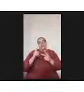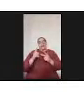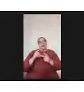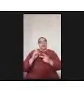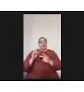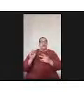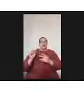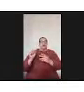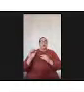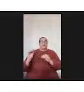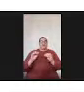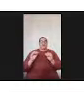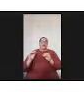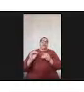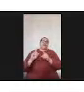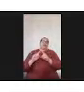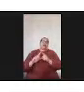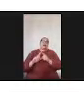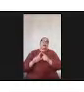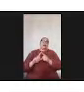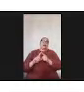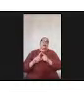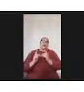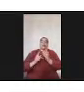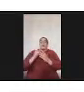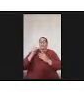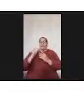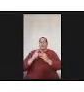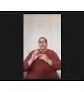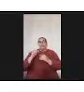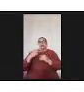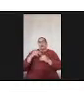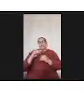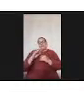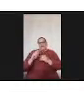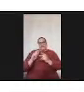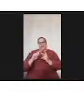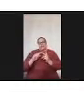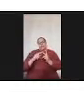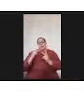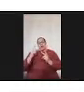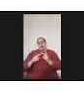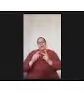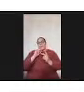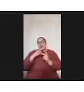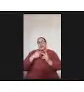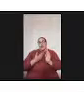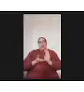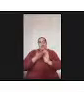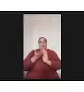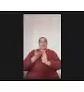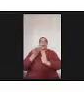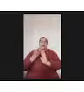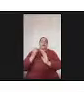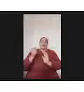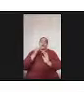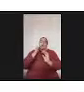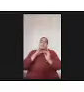and drainage project, which we are busy upgrading all the sewage